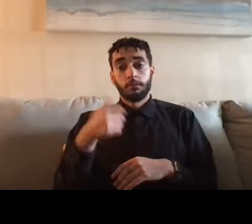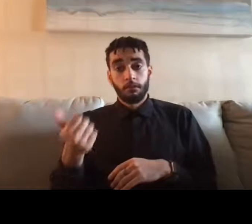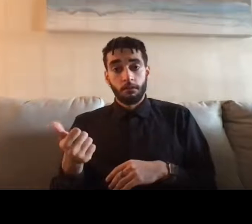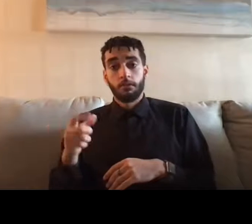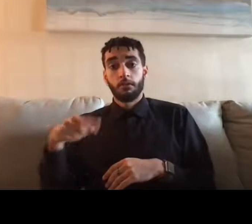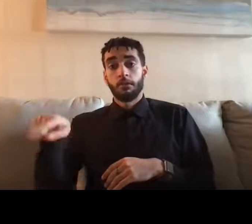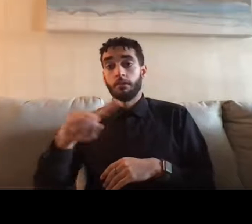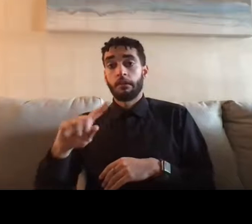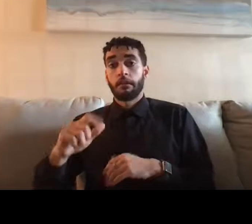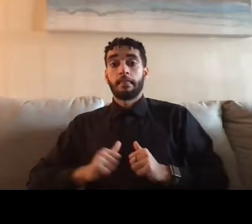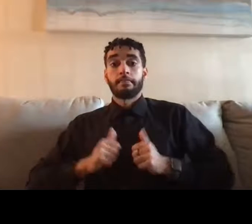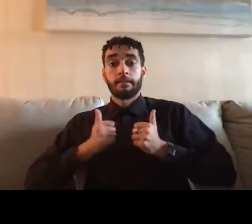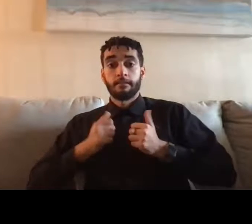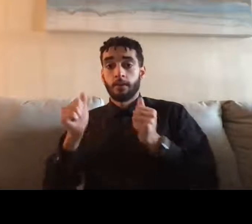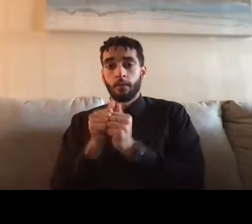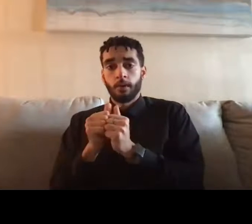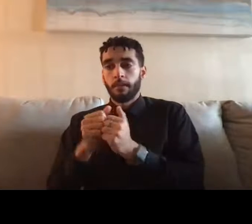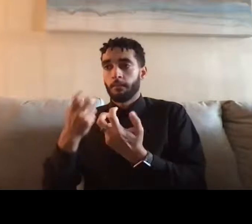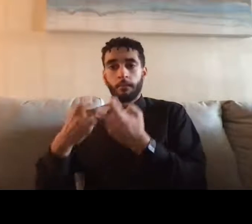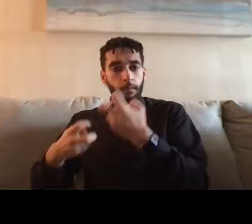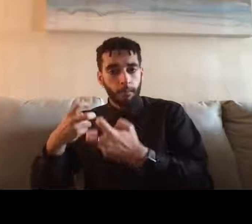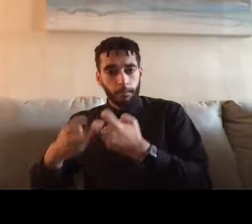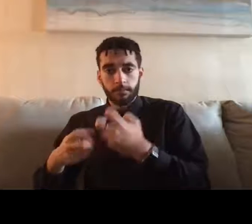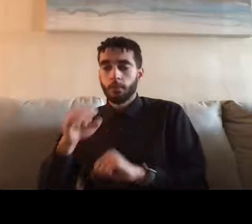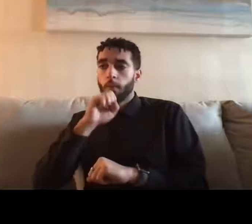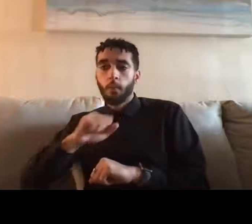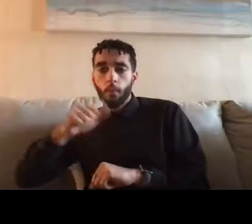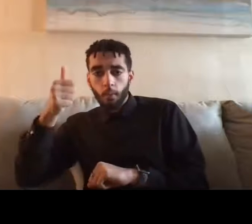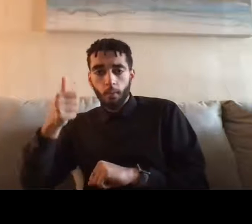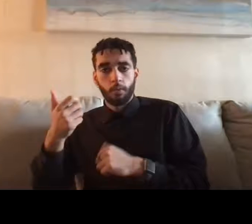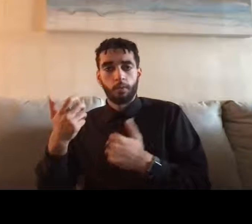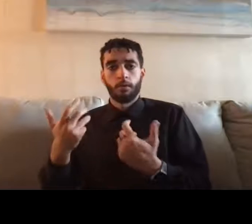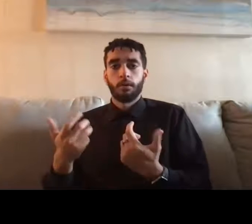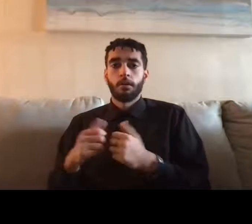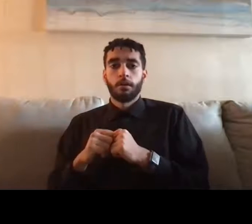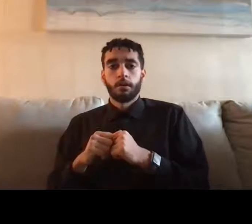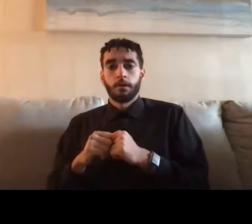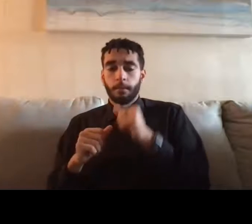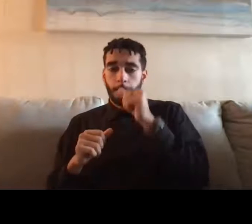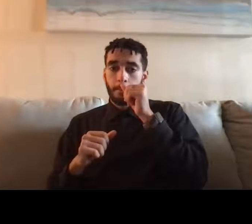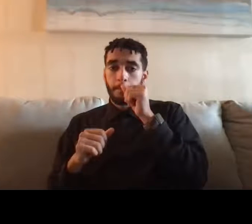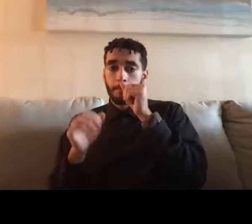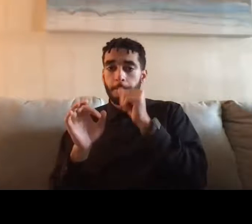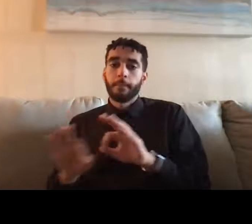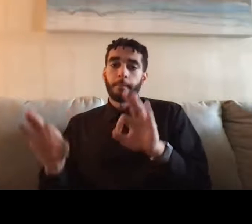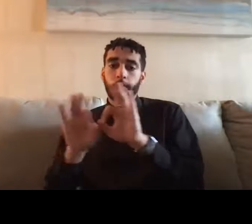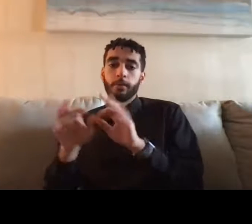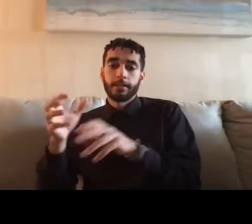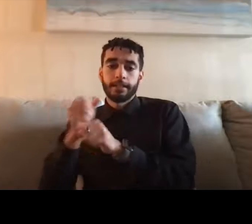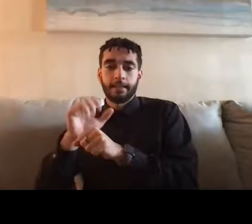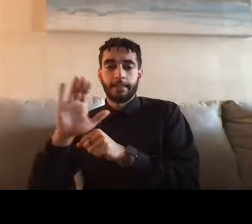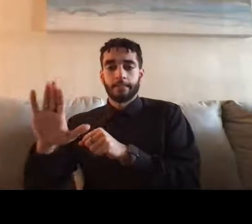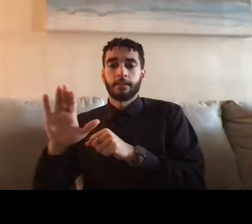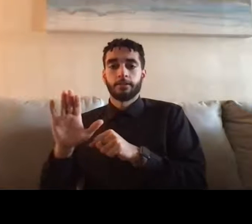those living with disabilities and those older Californians, and making sure that we get their support? And throughout all of it,